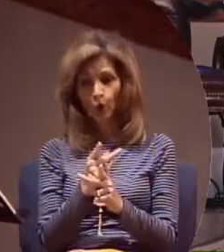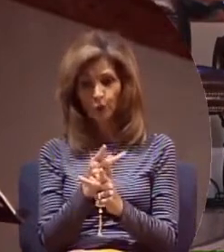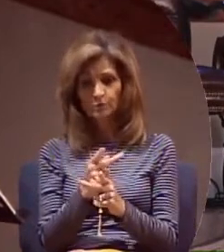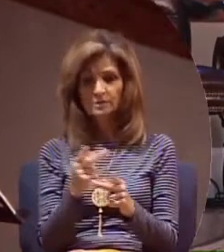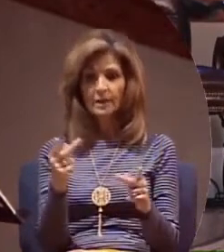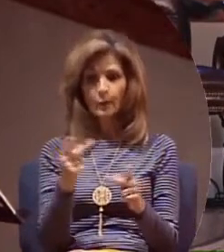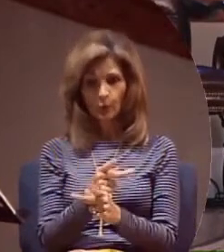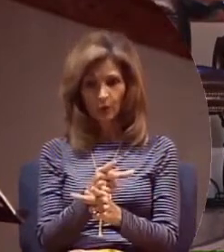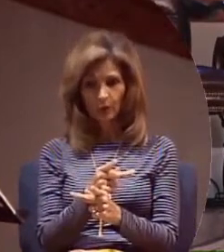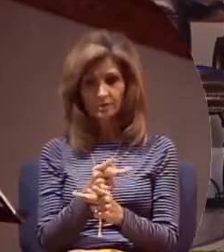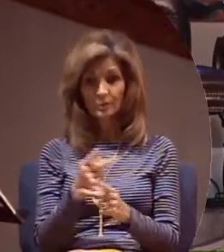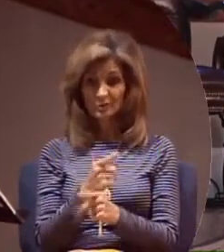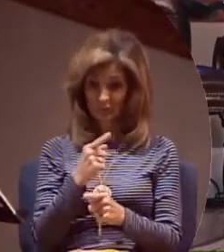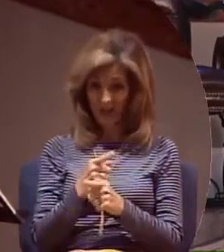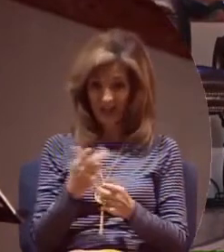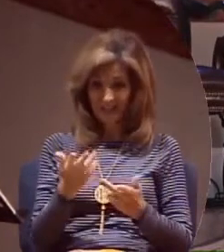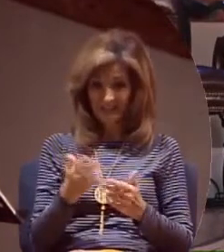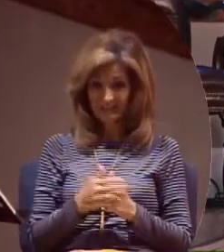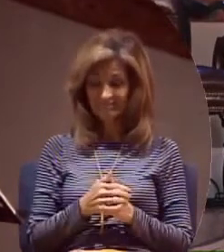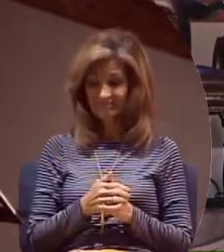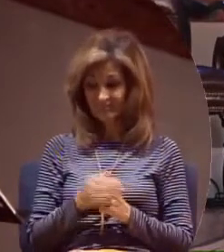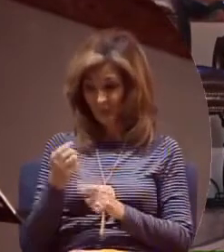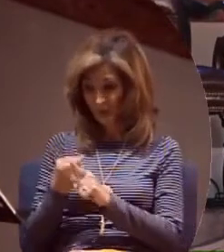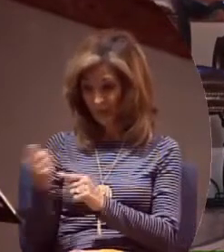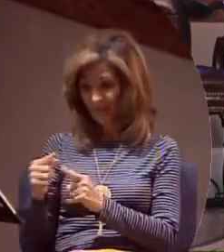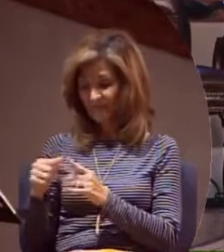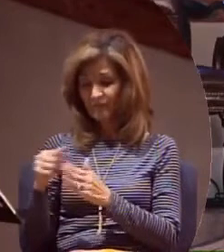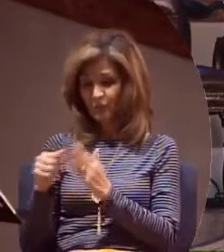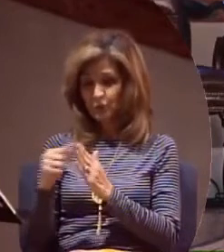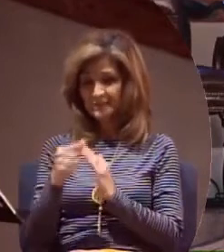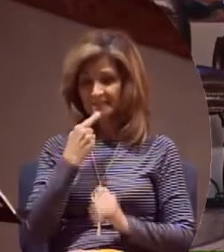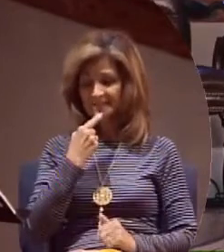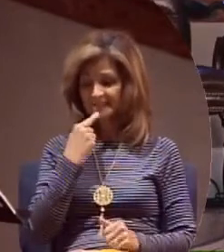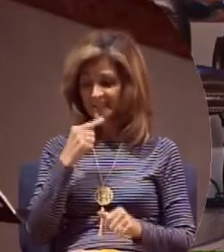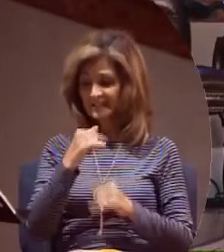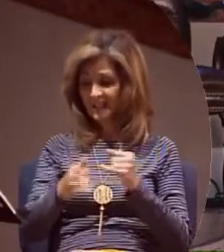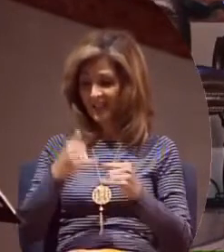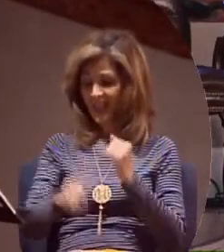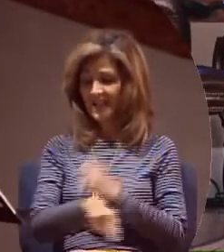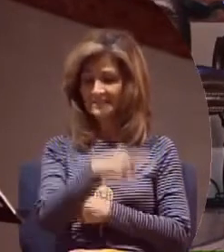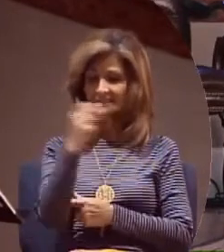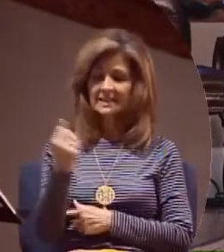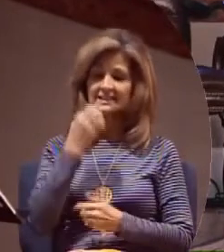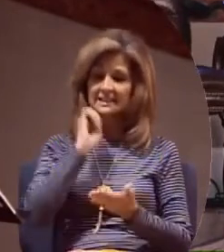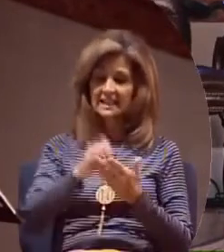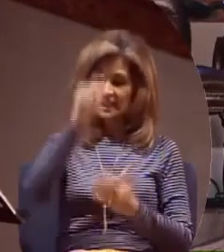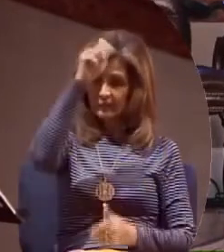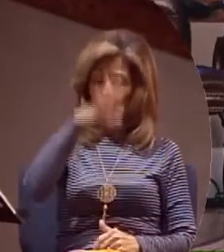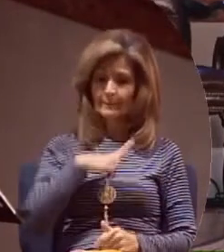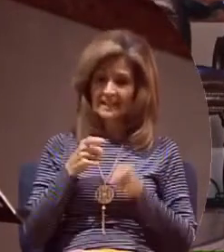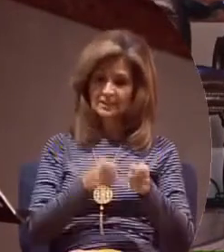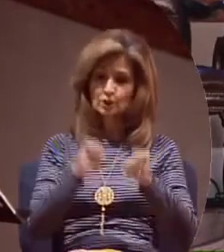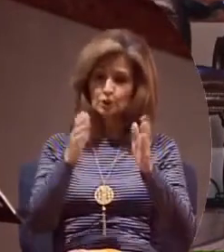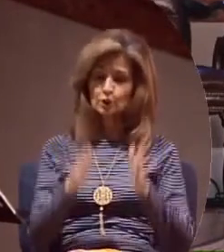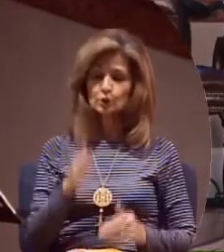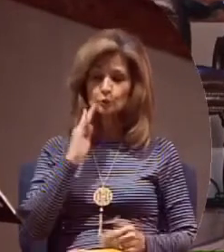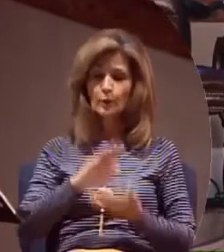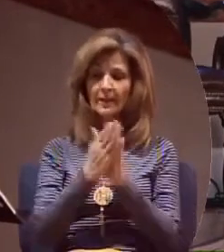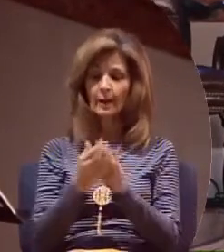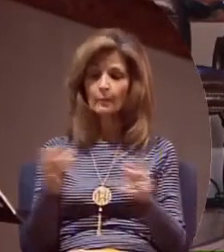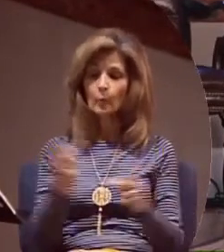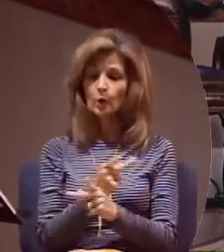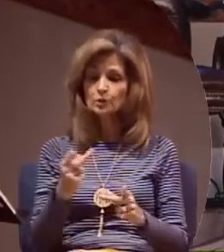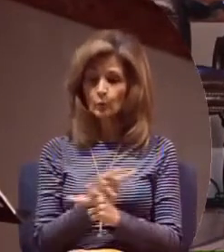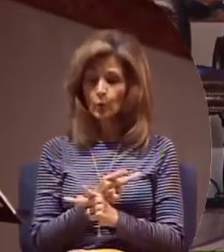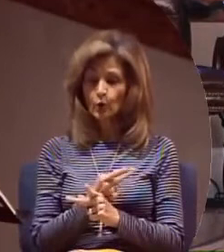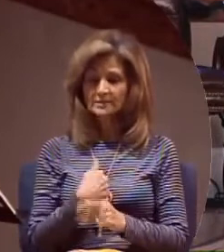and worse. Am I right? Am I getting that from that verse there? So in the last days, evil men and seducers are going to get worse and